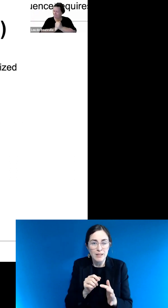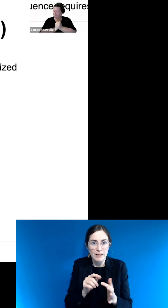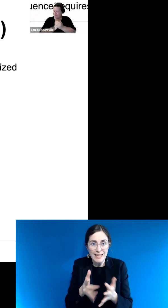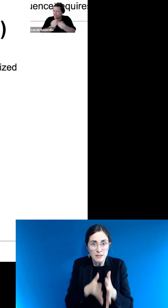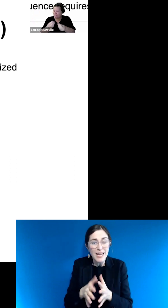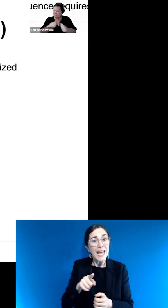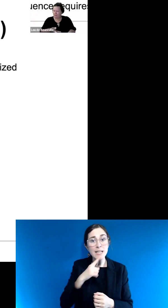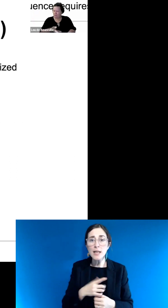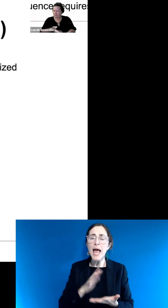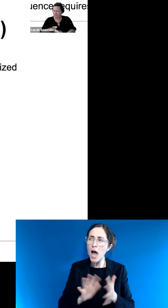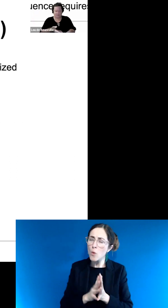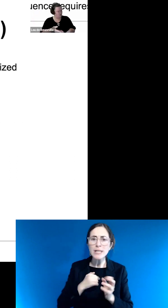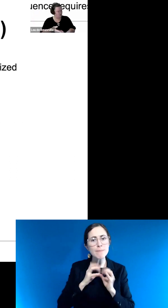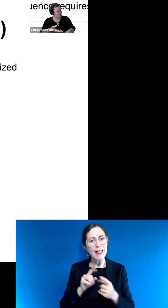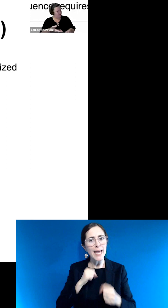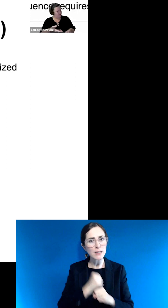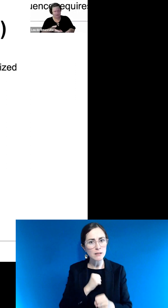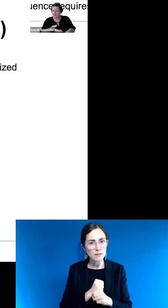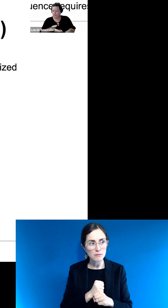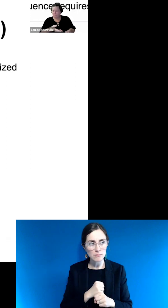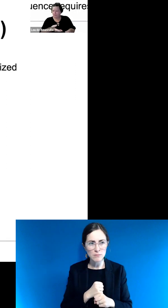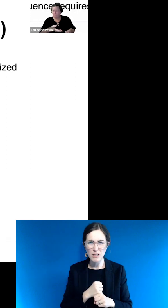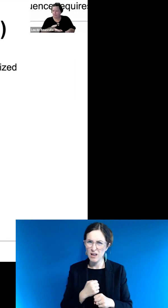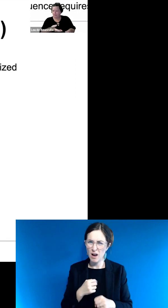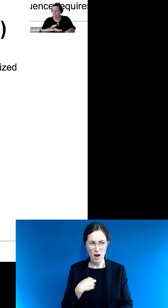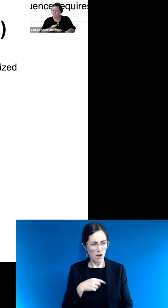it, but he just spelled it to me. So I was like,